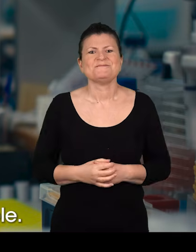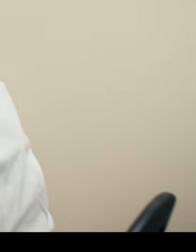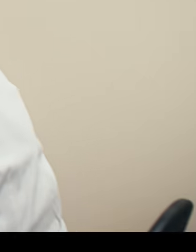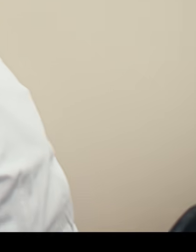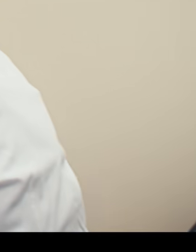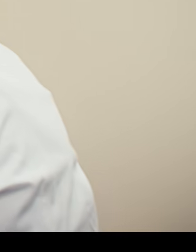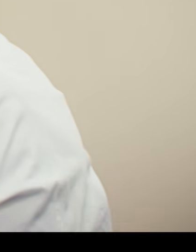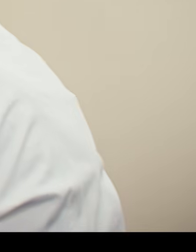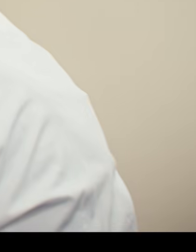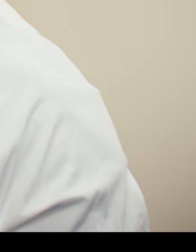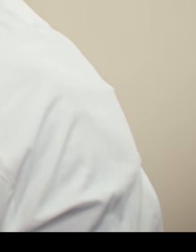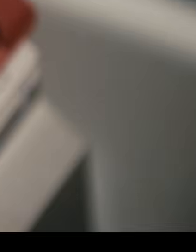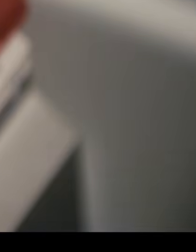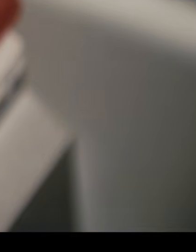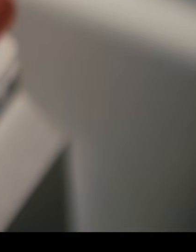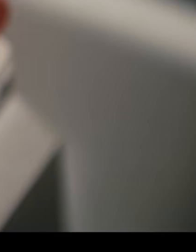as a whole.